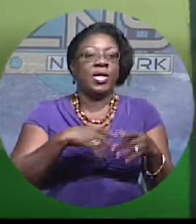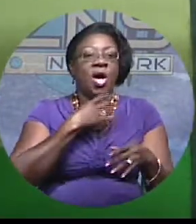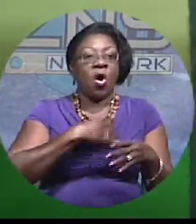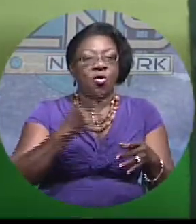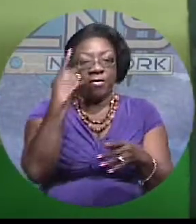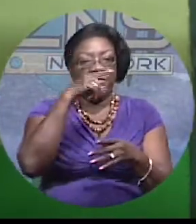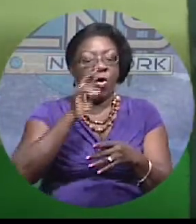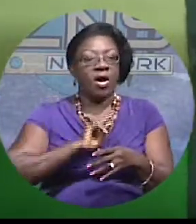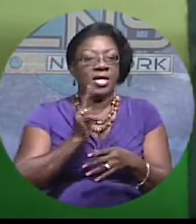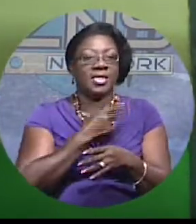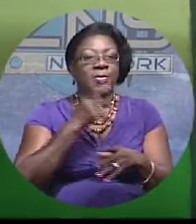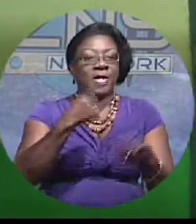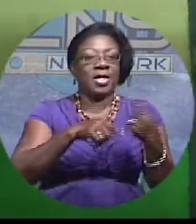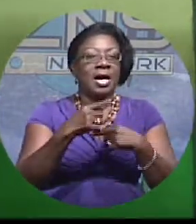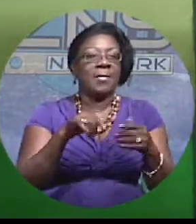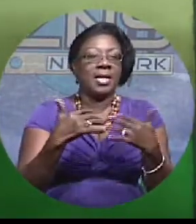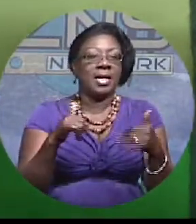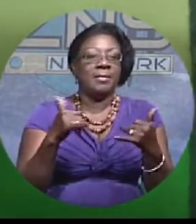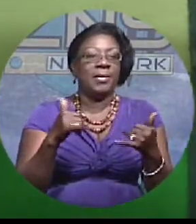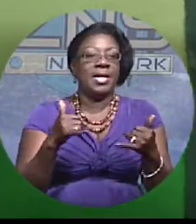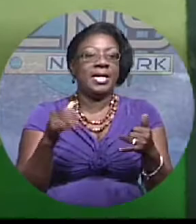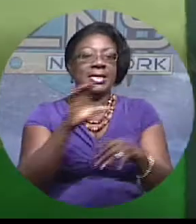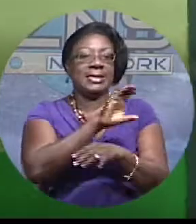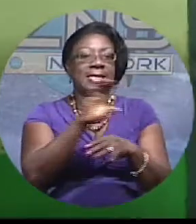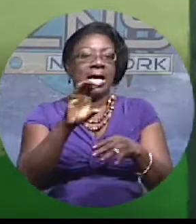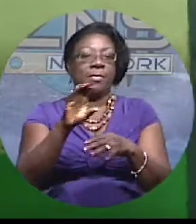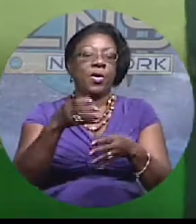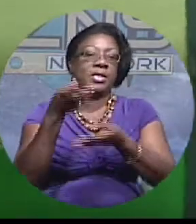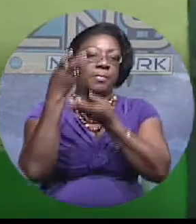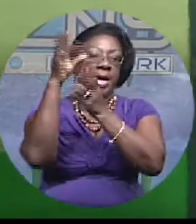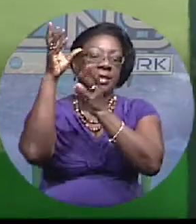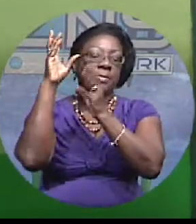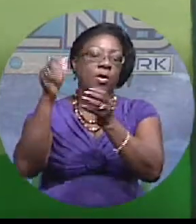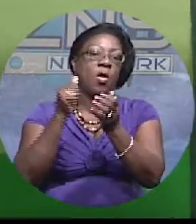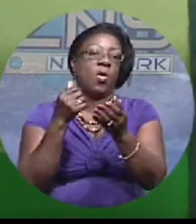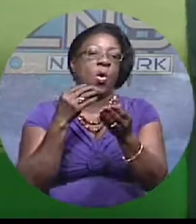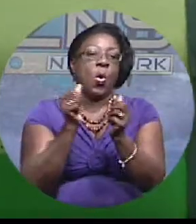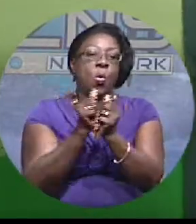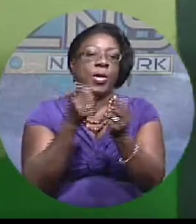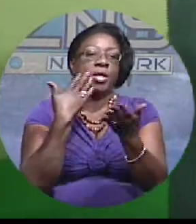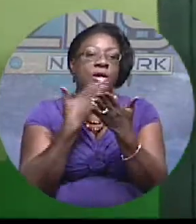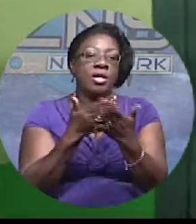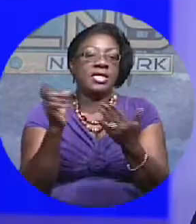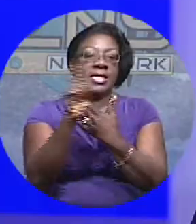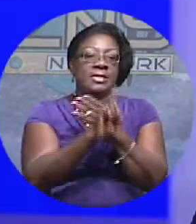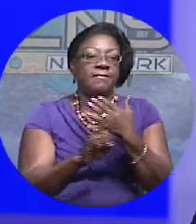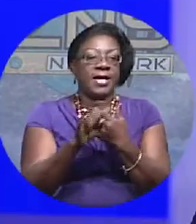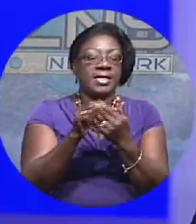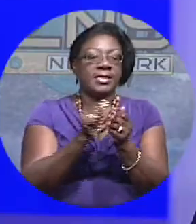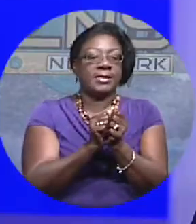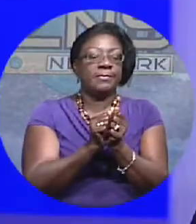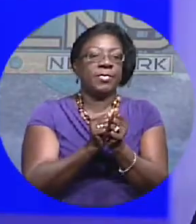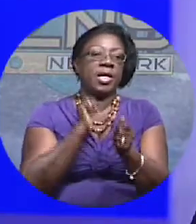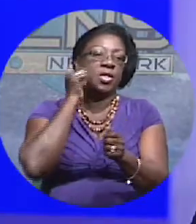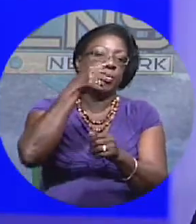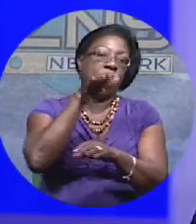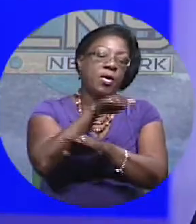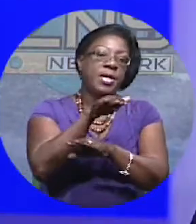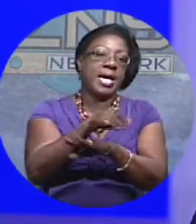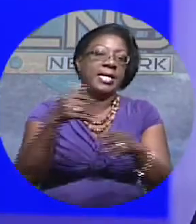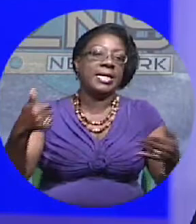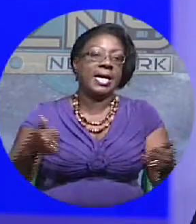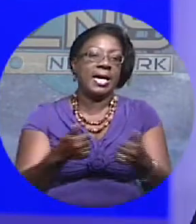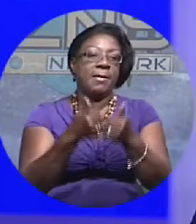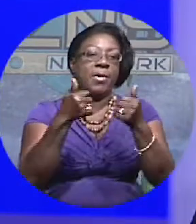us, so we just got to come in and play Cyborgs basketball. A lot of defense, and I think we'll be able to be successful. And tomorrow night's feature game will